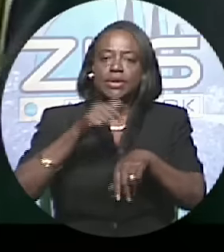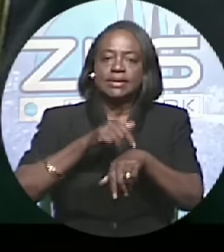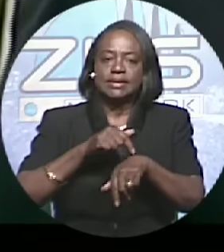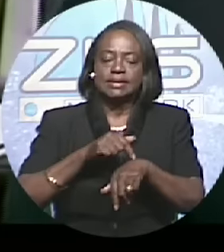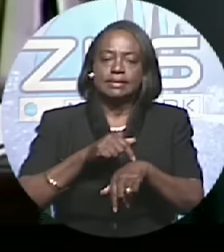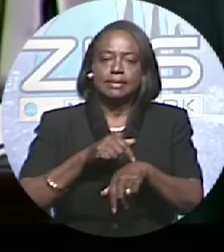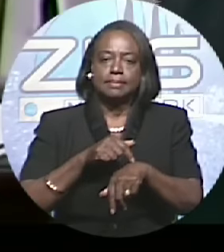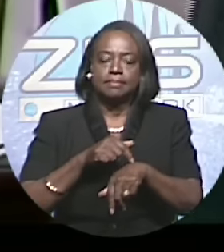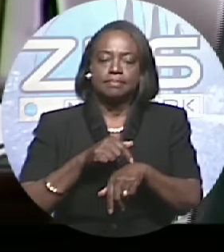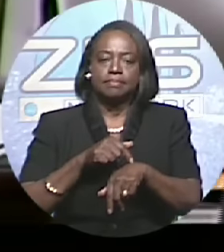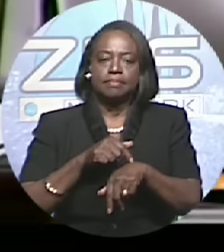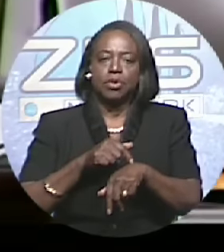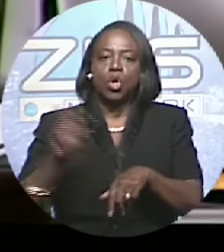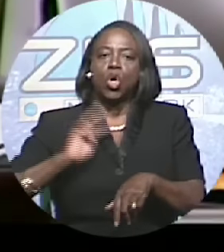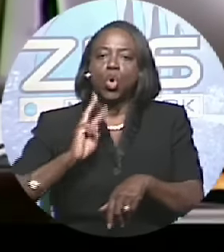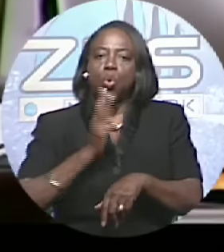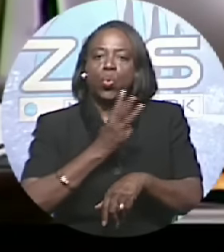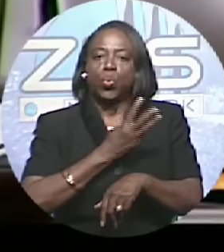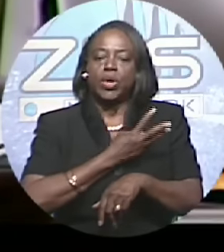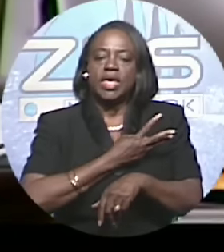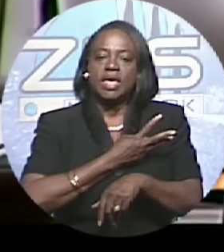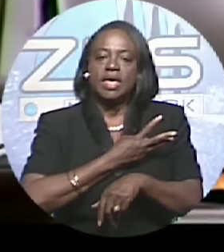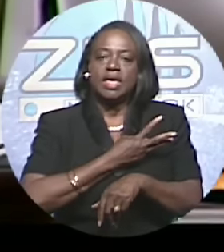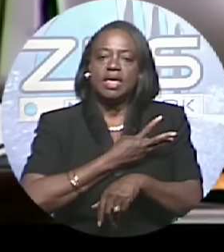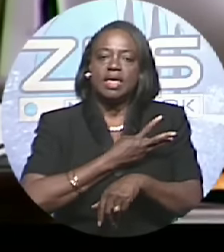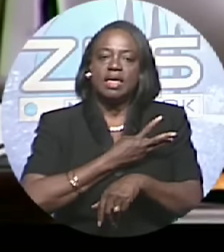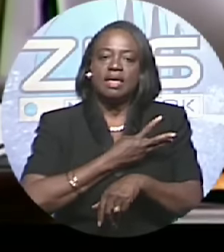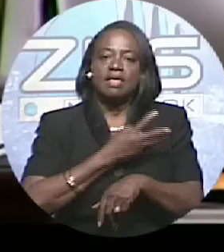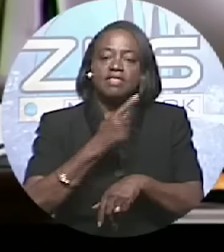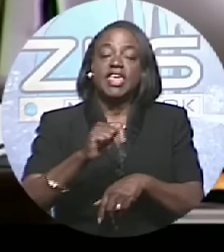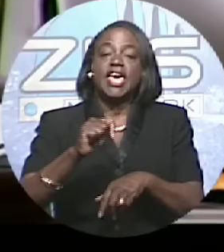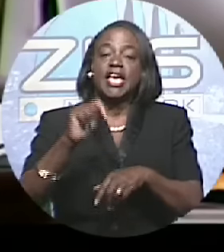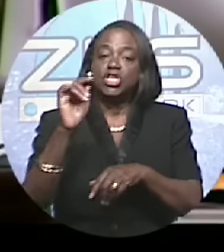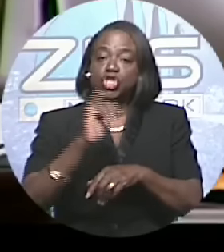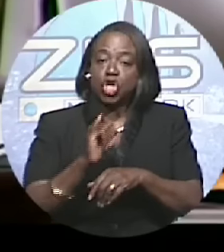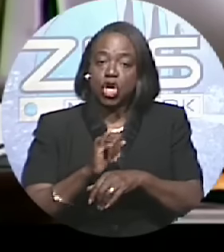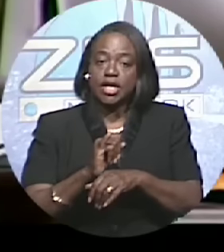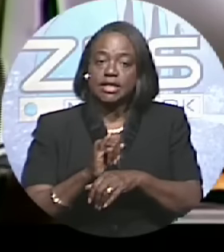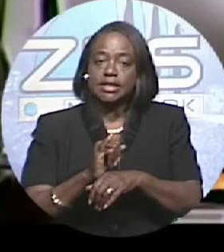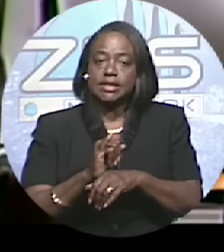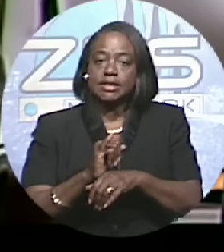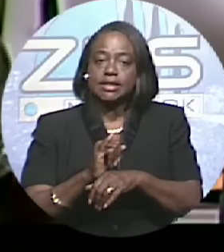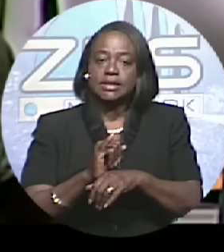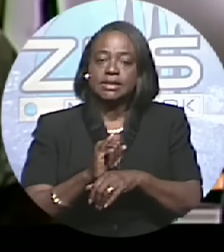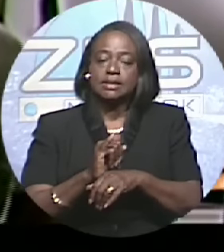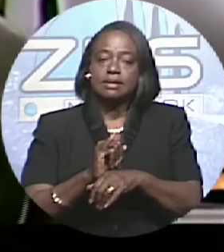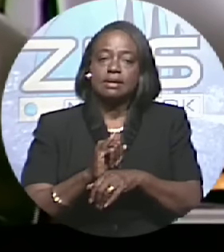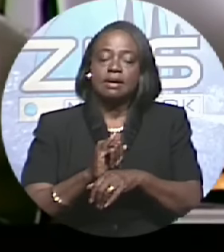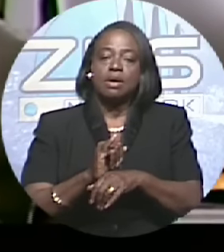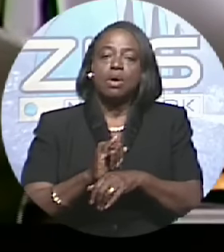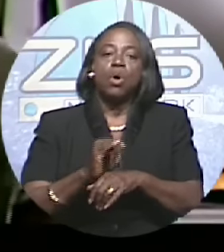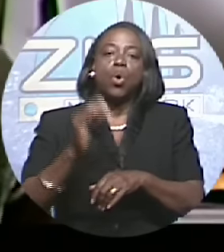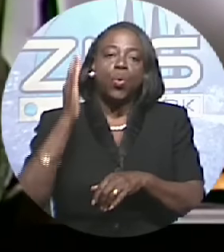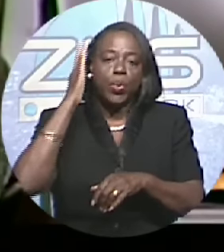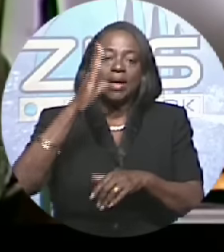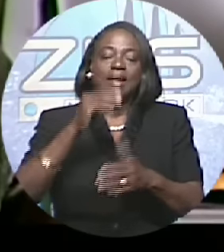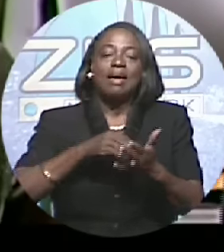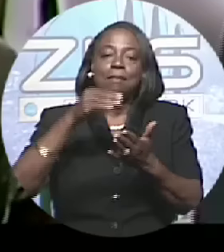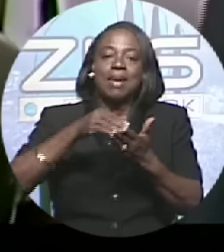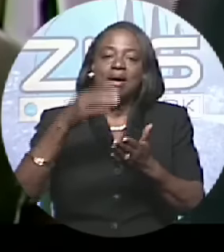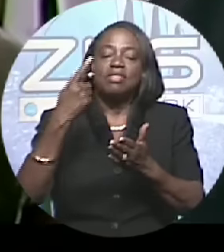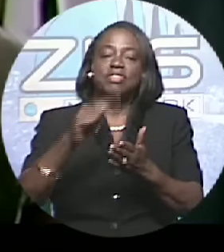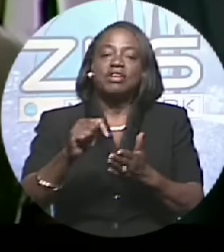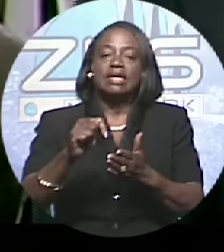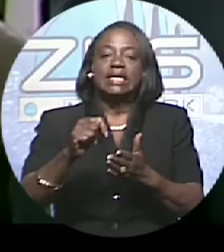Speaker, the Insurance Commission and the liquidator will announce the details of